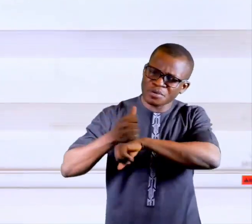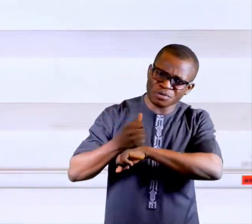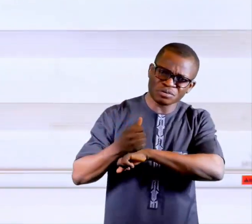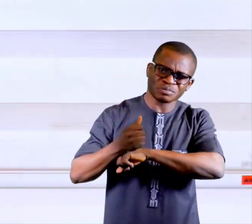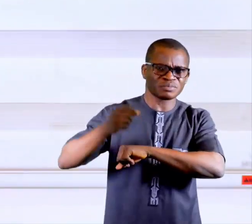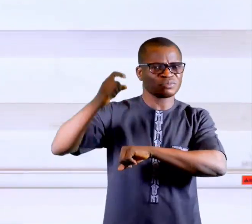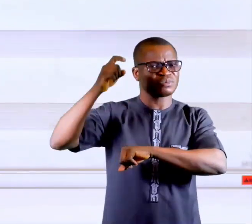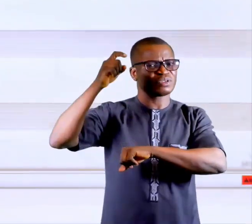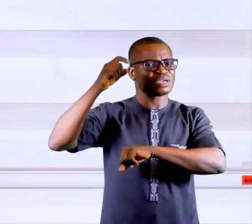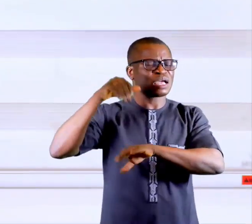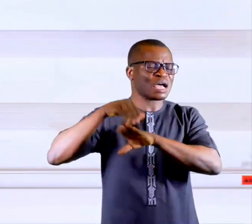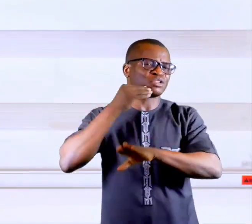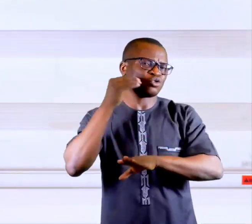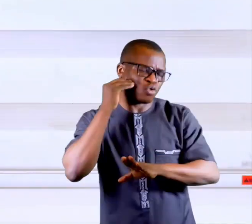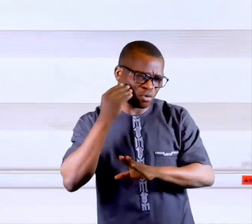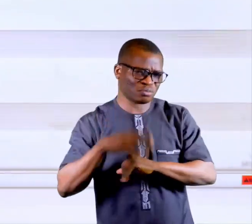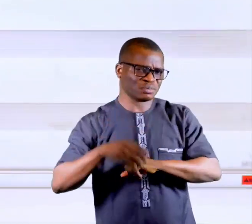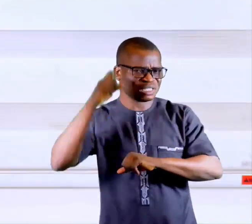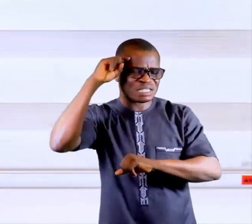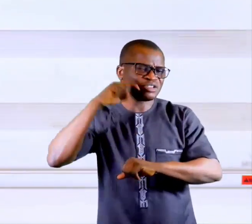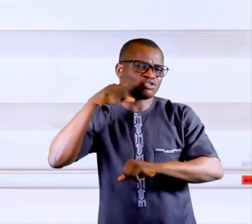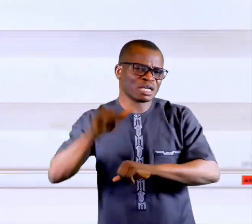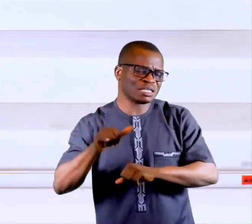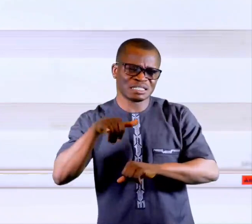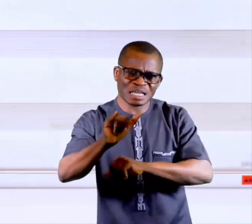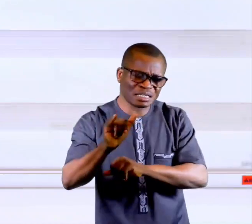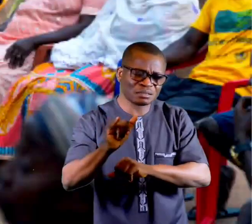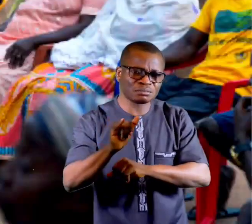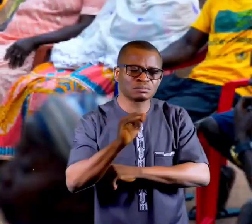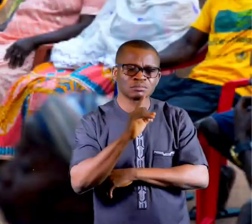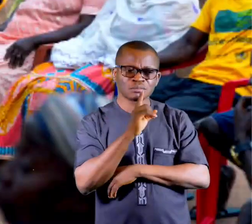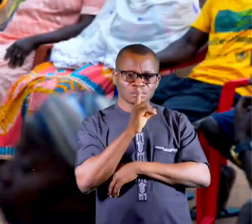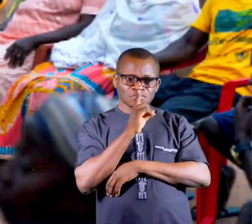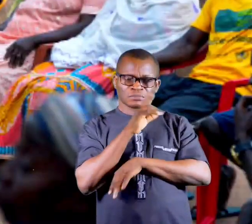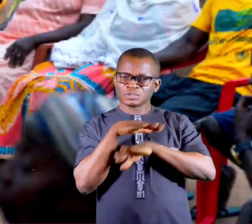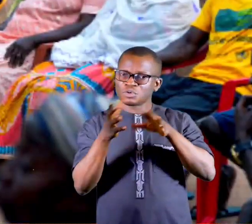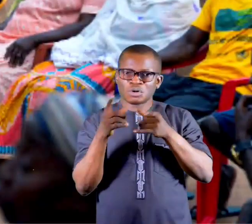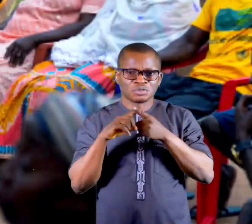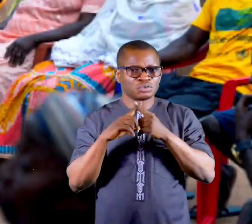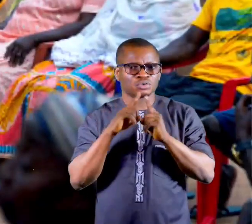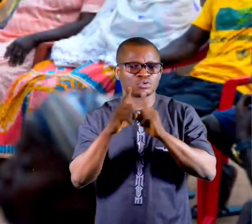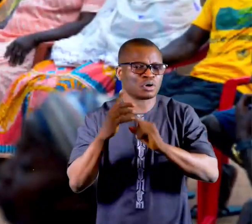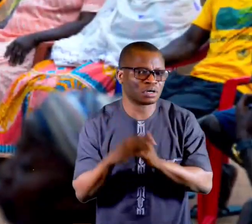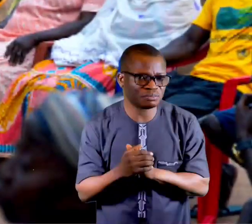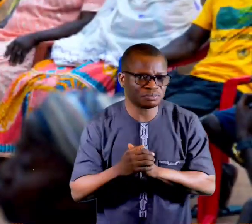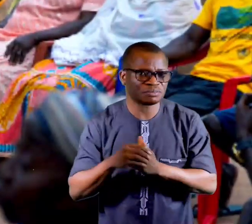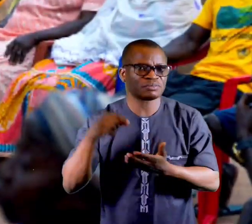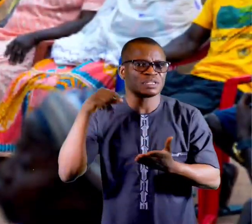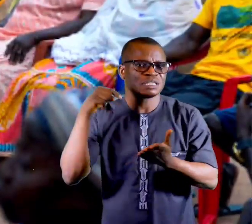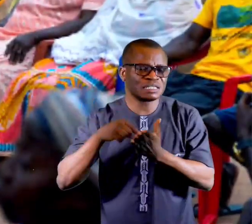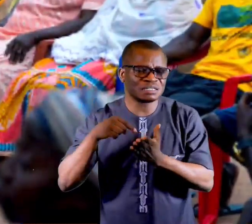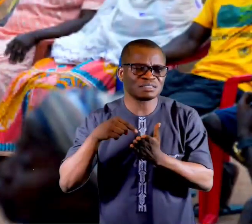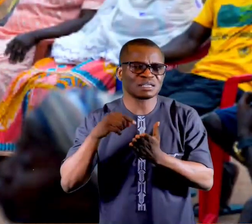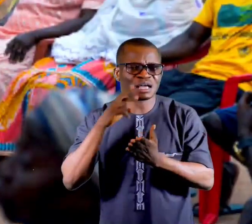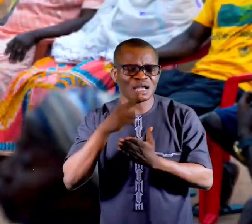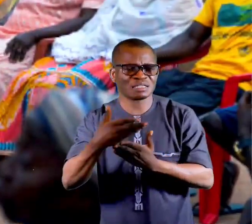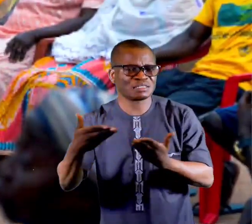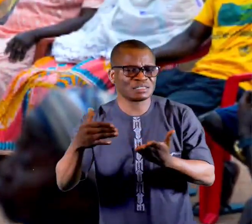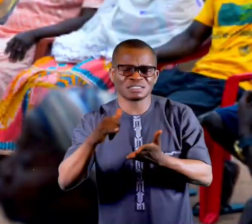sexual violence, and they are made to keep quiet. These are some of the things that fight